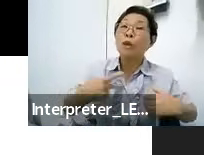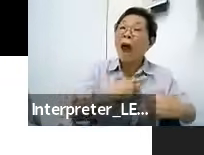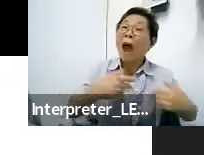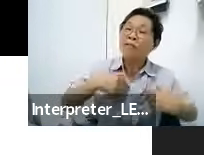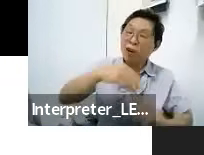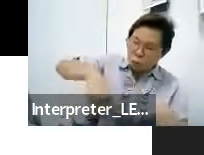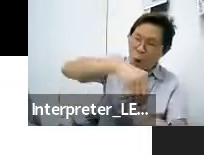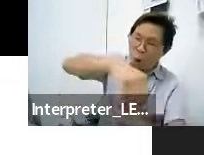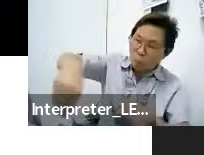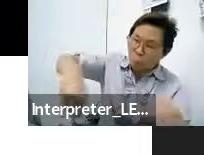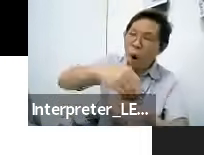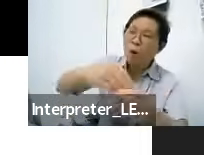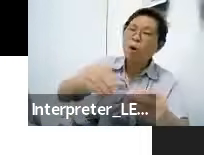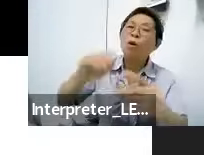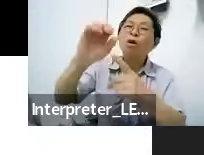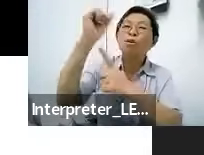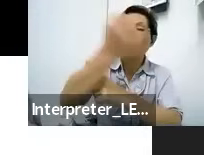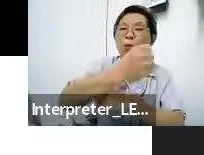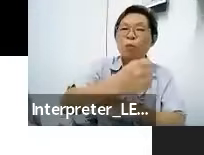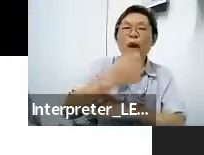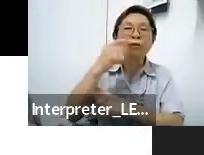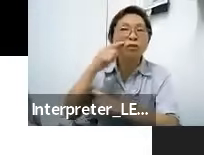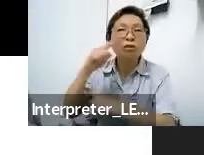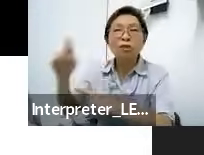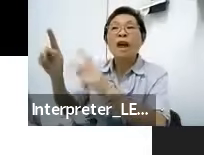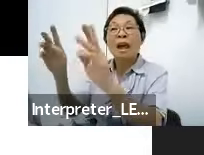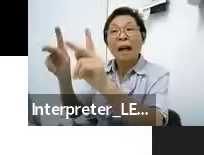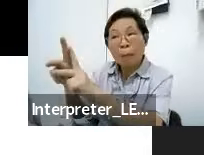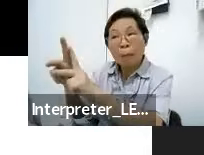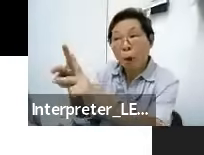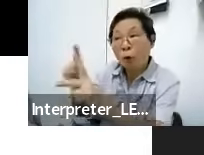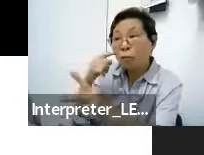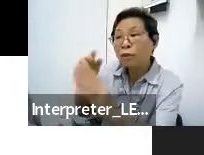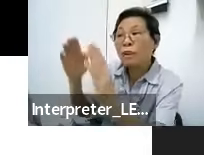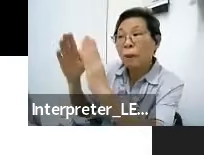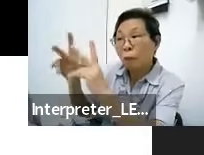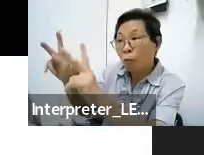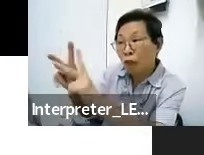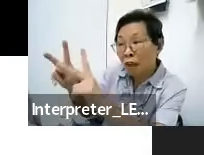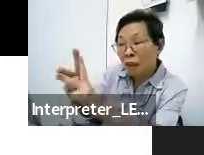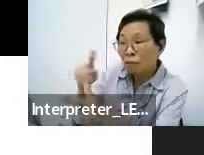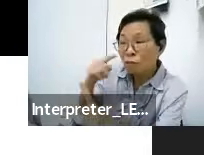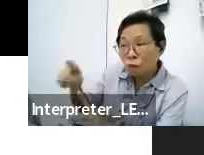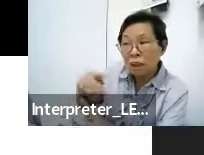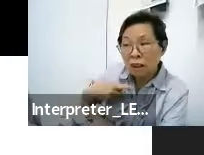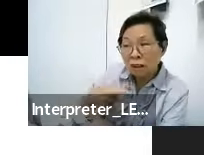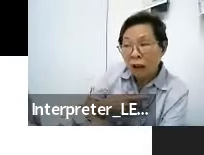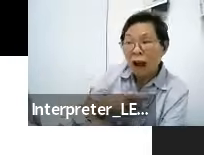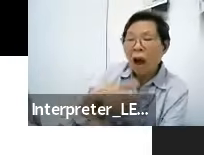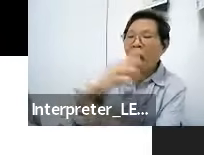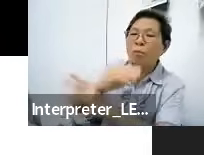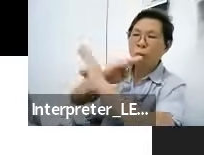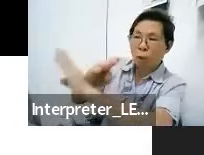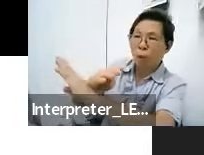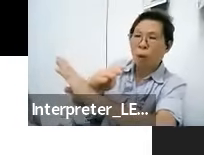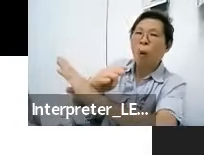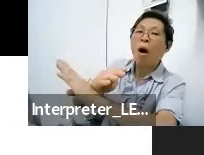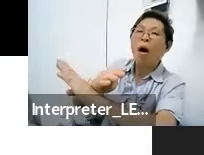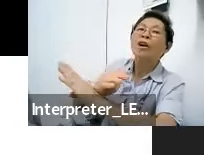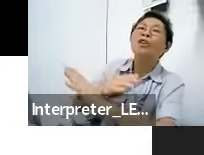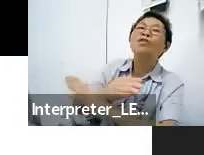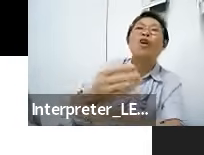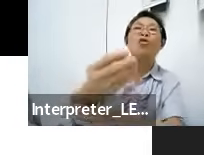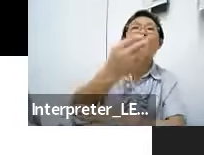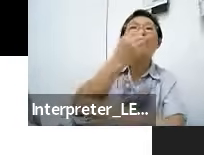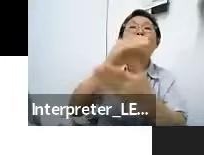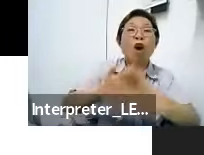We have to look at the rural migration against urbanization. We need to protect and improve our food security. But more